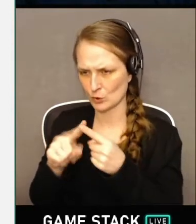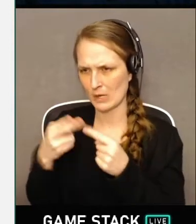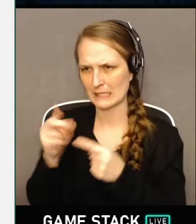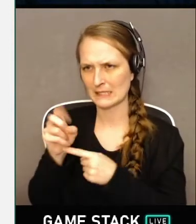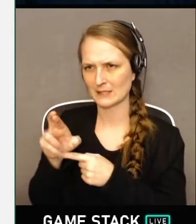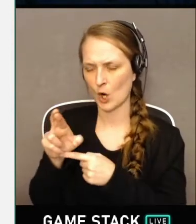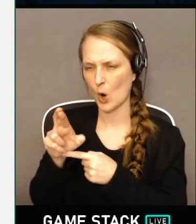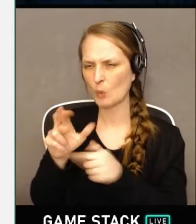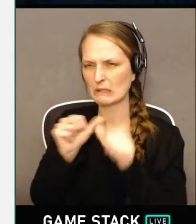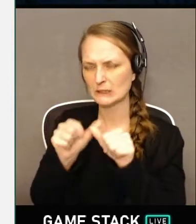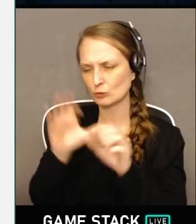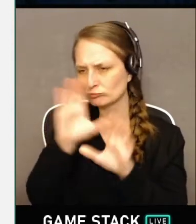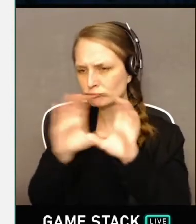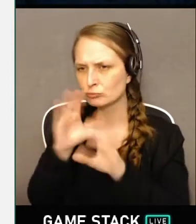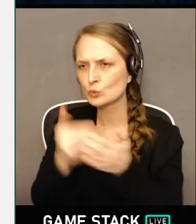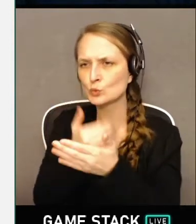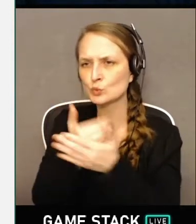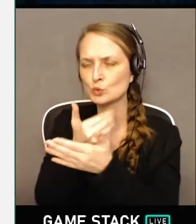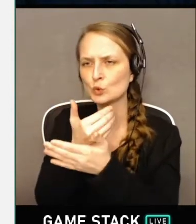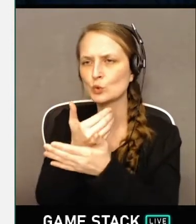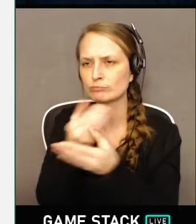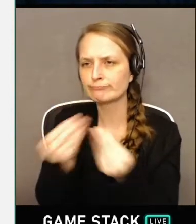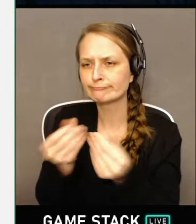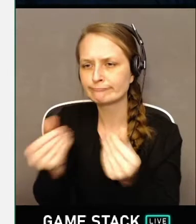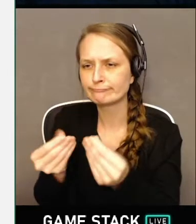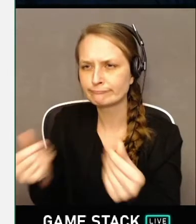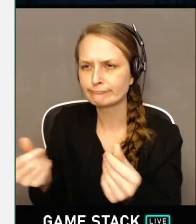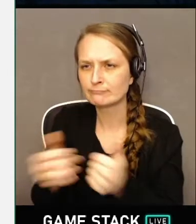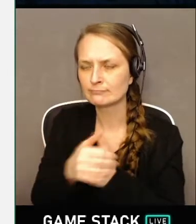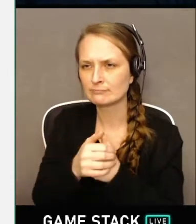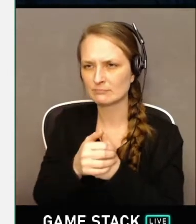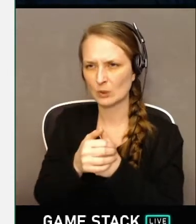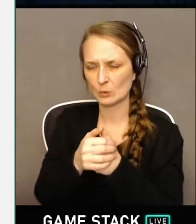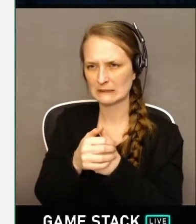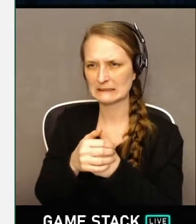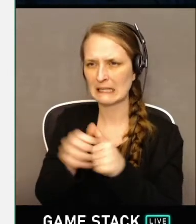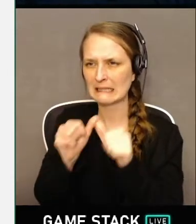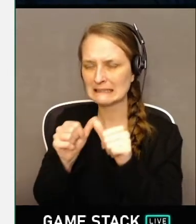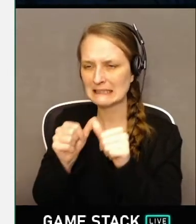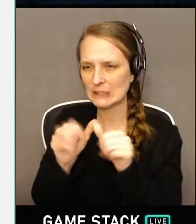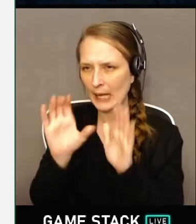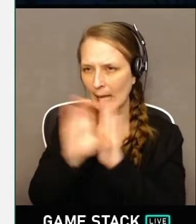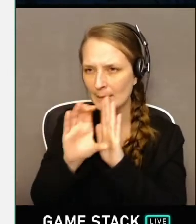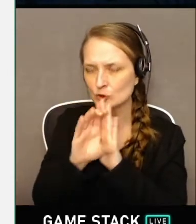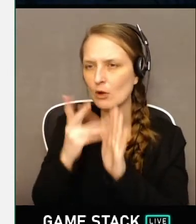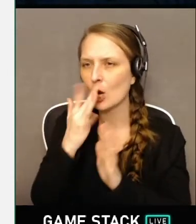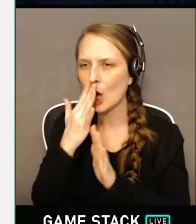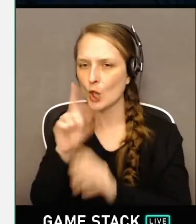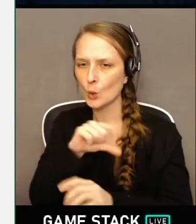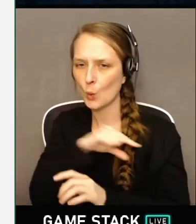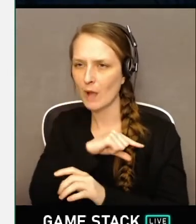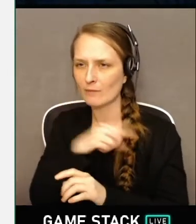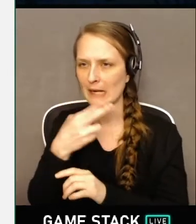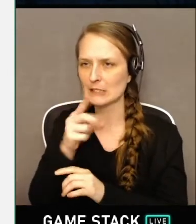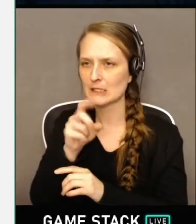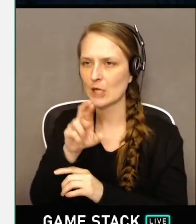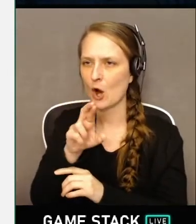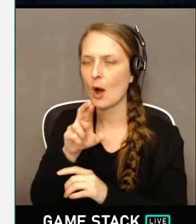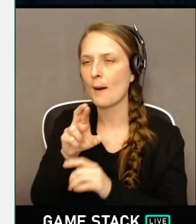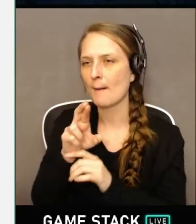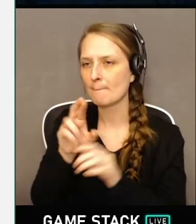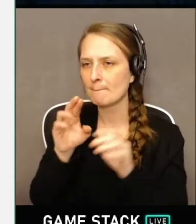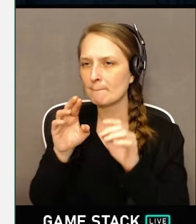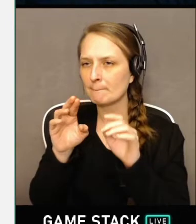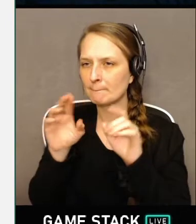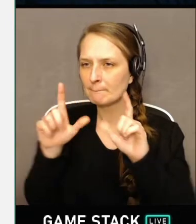new solutions. When we see inconsistent image and color quality among HDR monitors and TVs, we